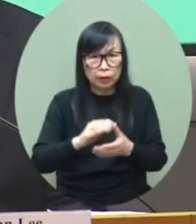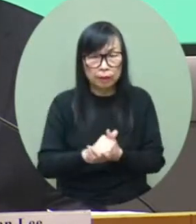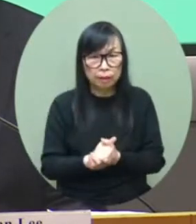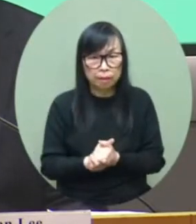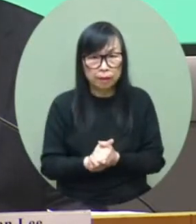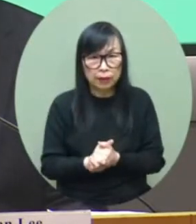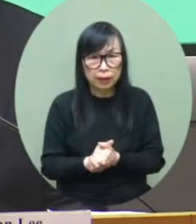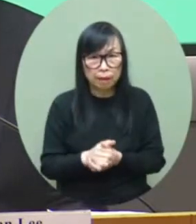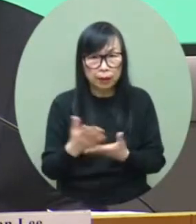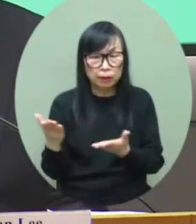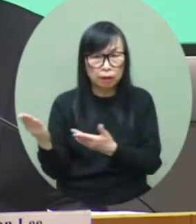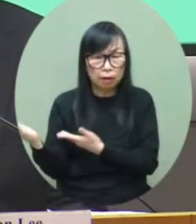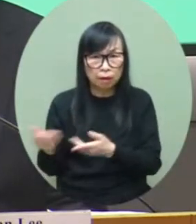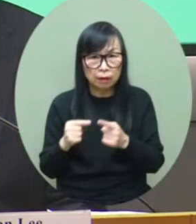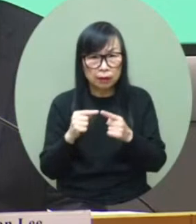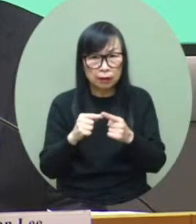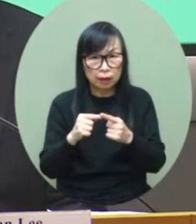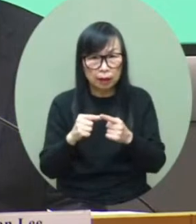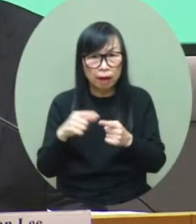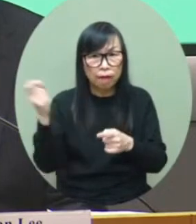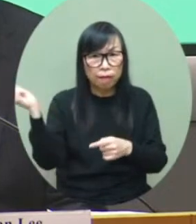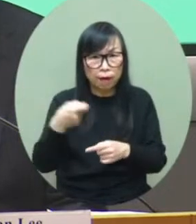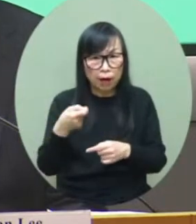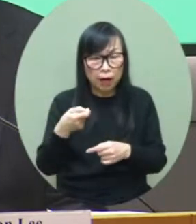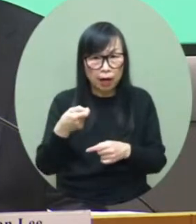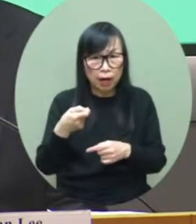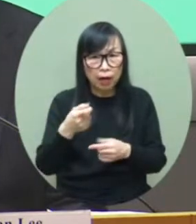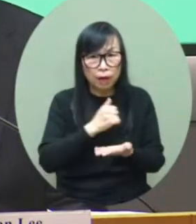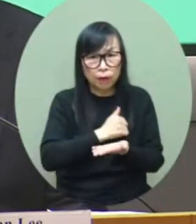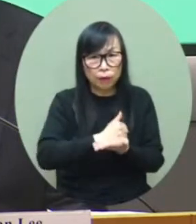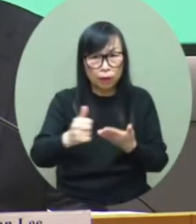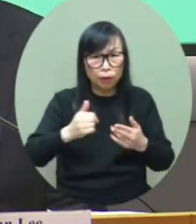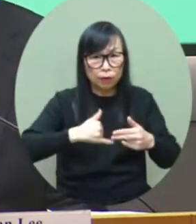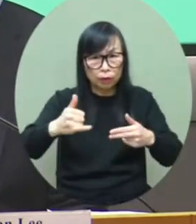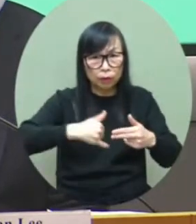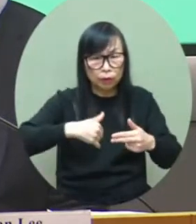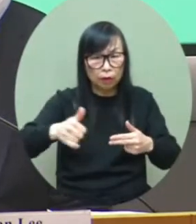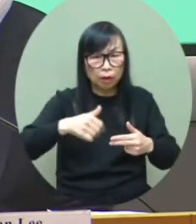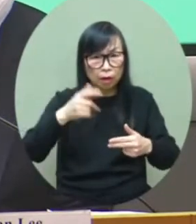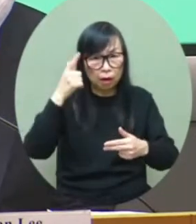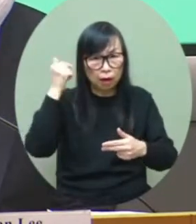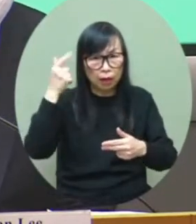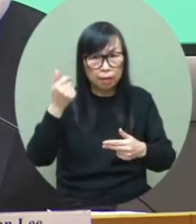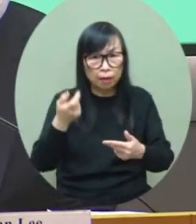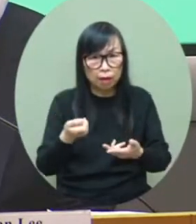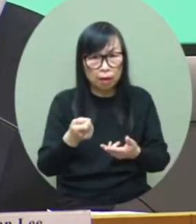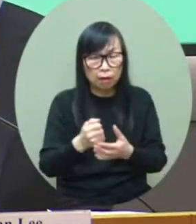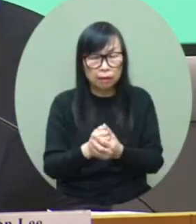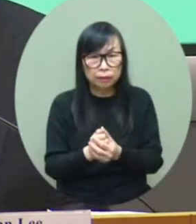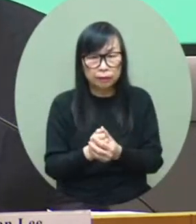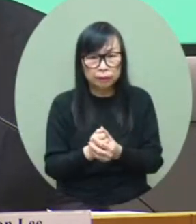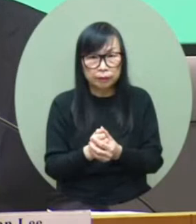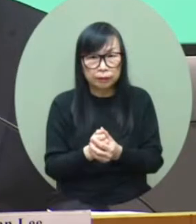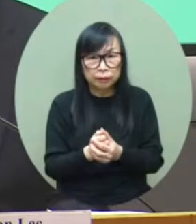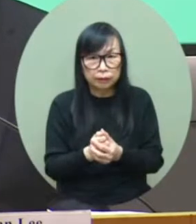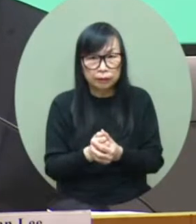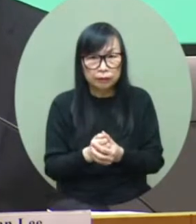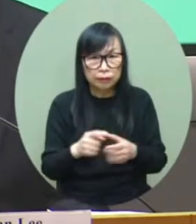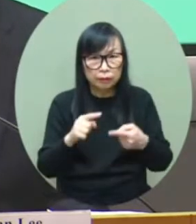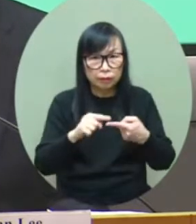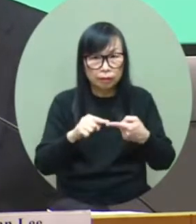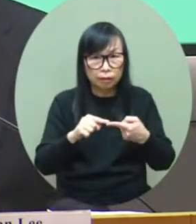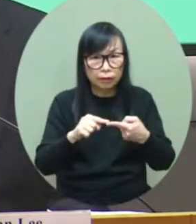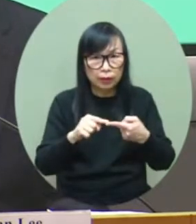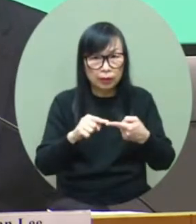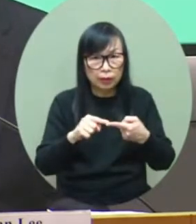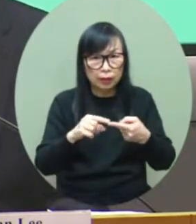remain fine. Now we want to make sure that travelers are able to pass the BCP in a quick